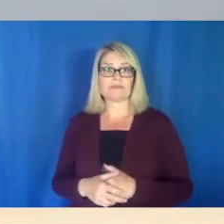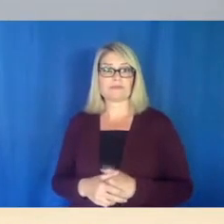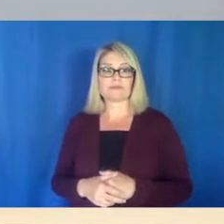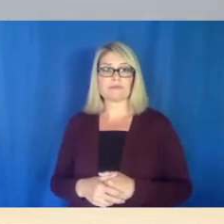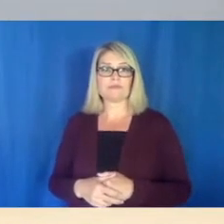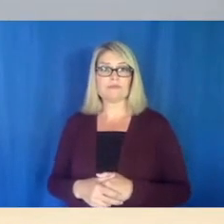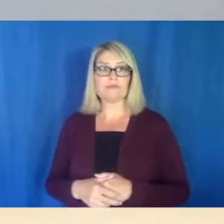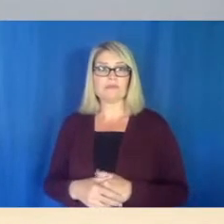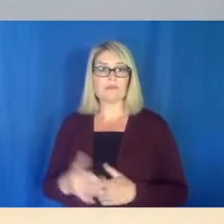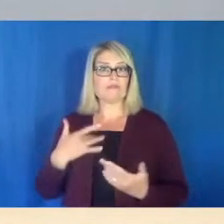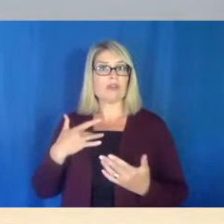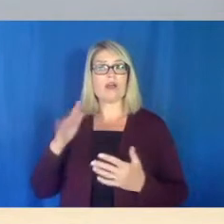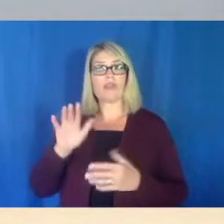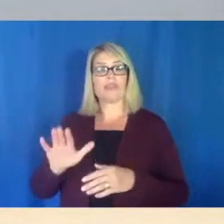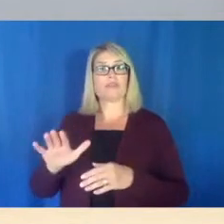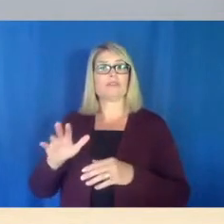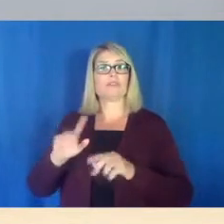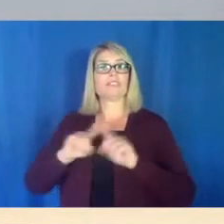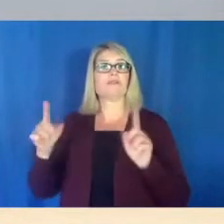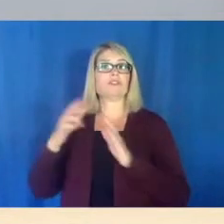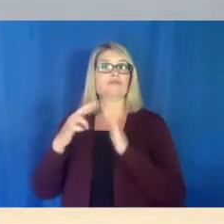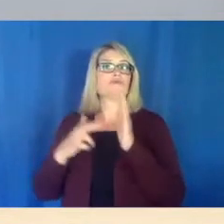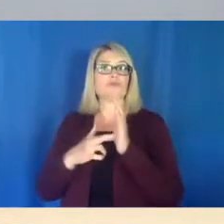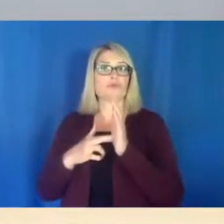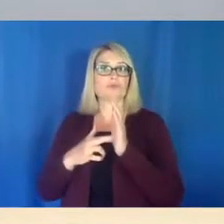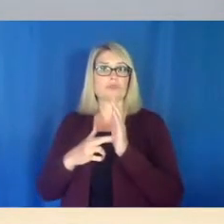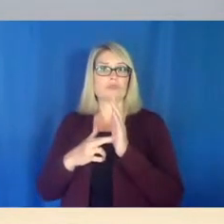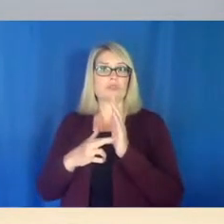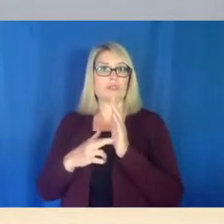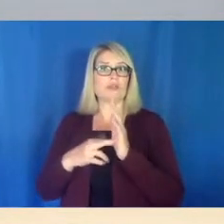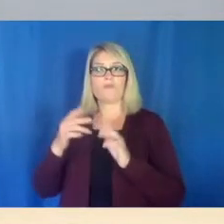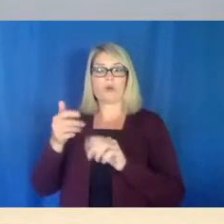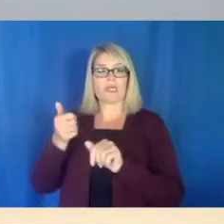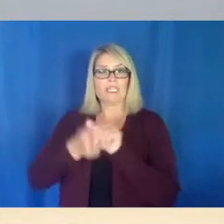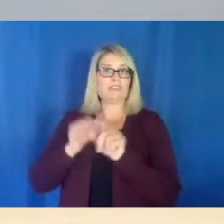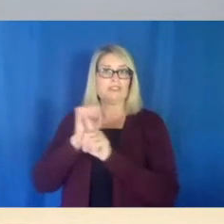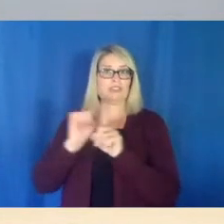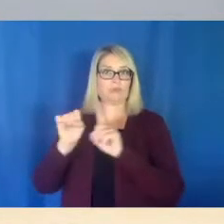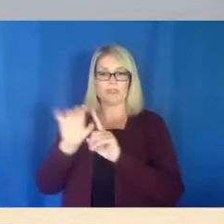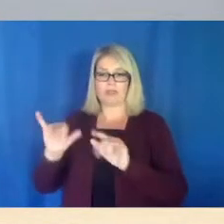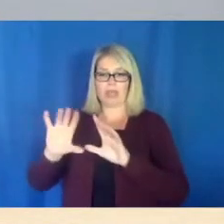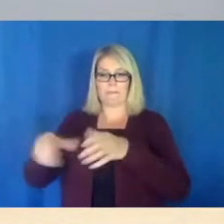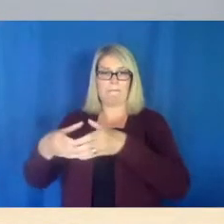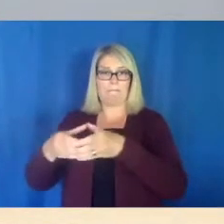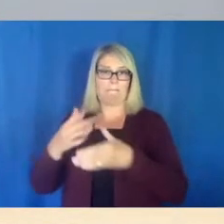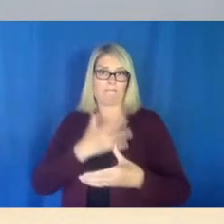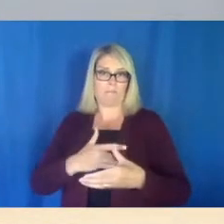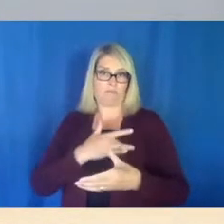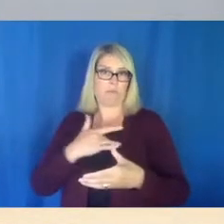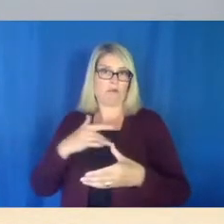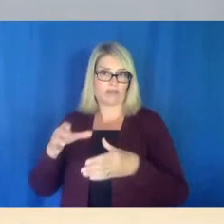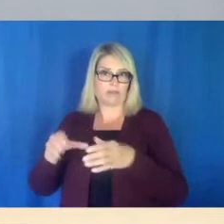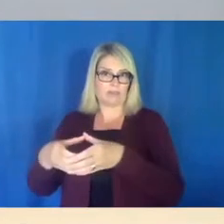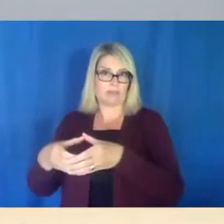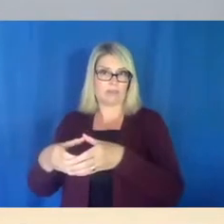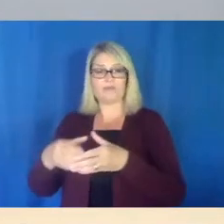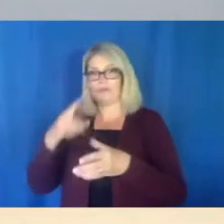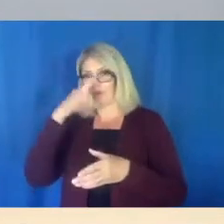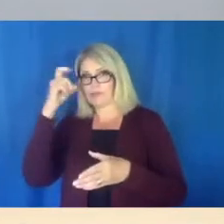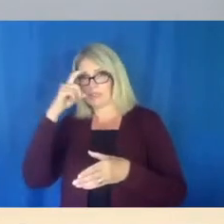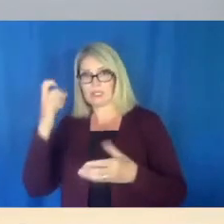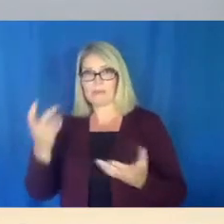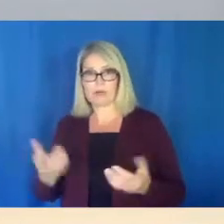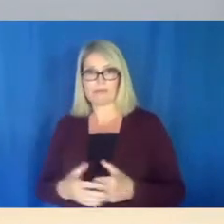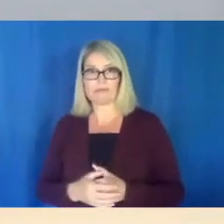travel rules that are tailored to the specific circumstance of the province that they're destined for the rest of the summer? Thanks.